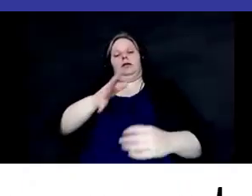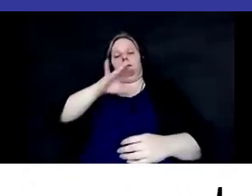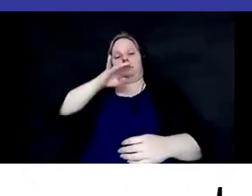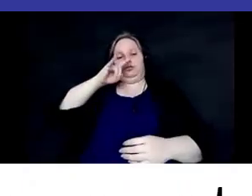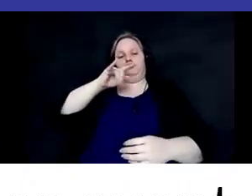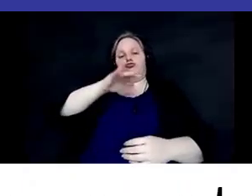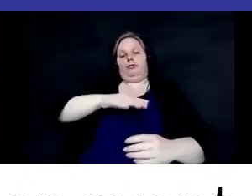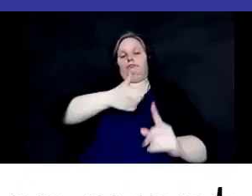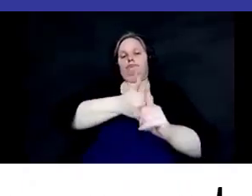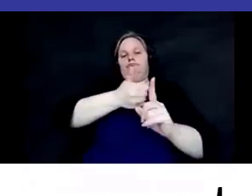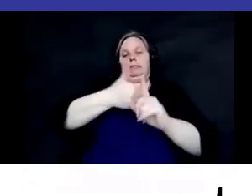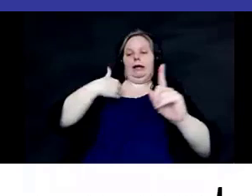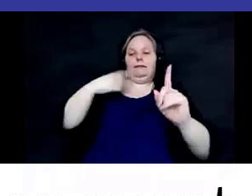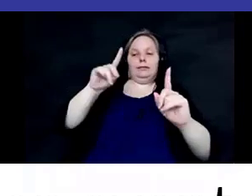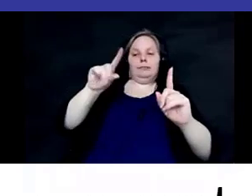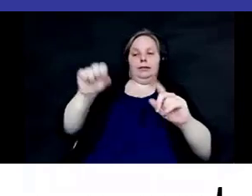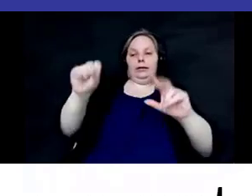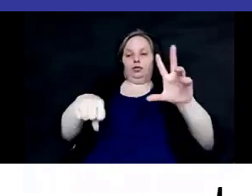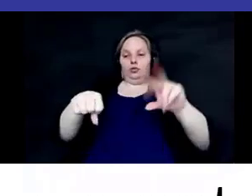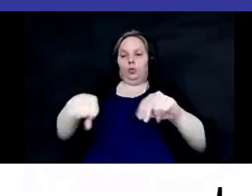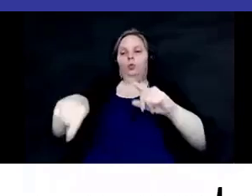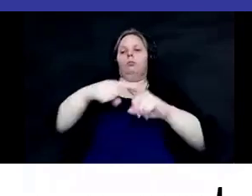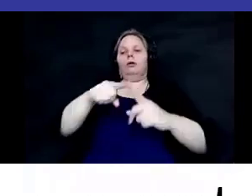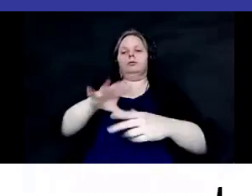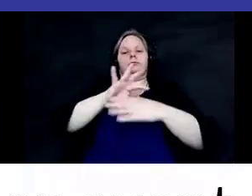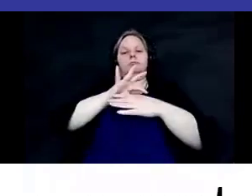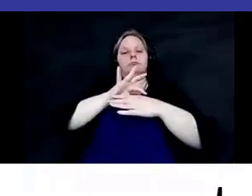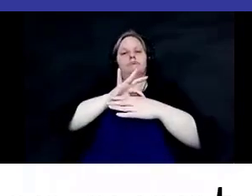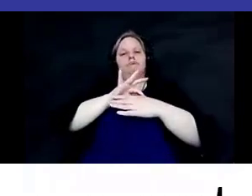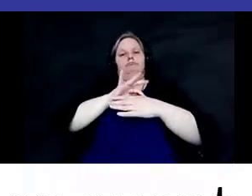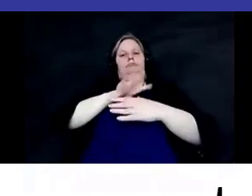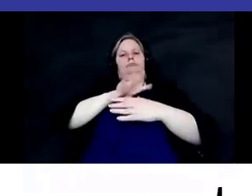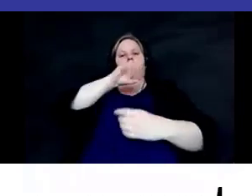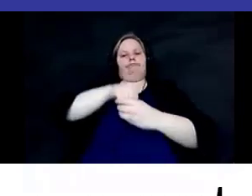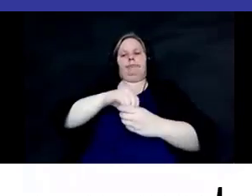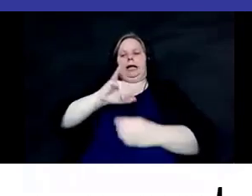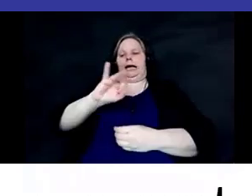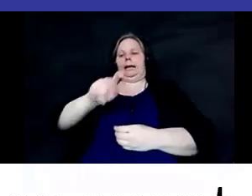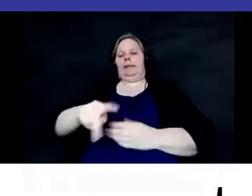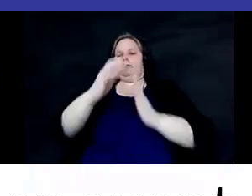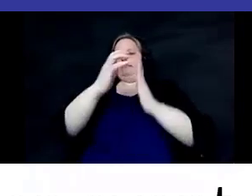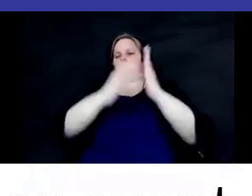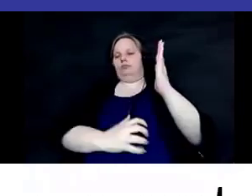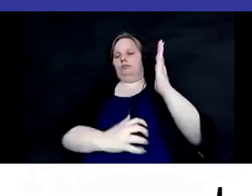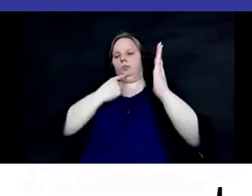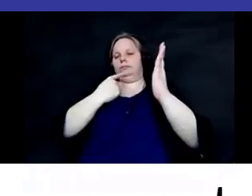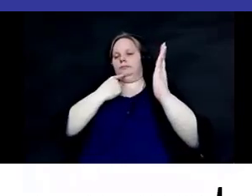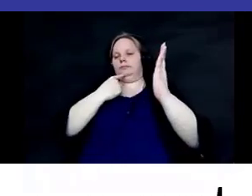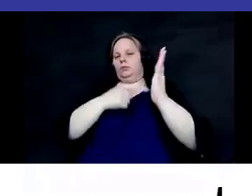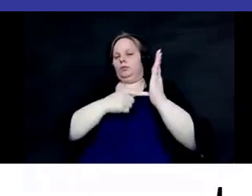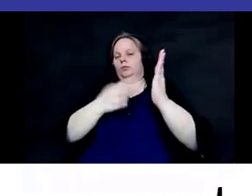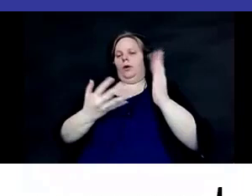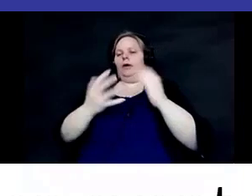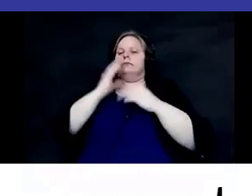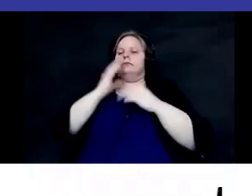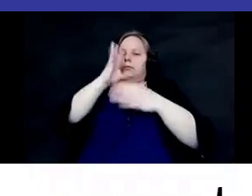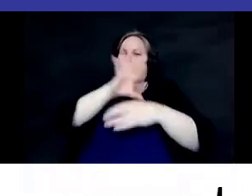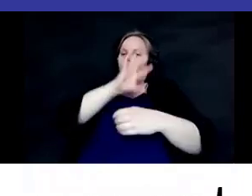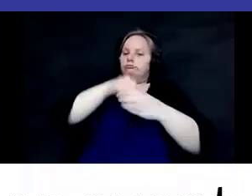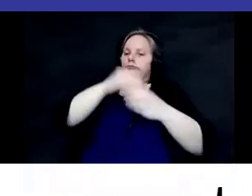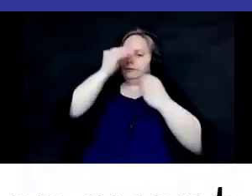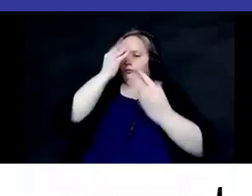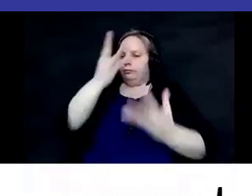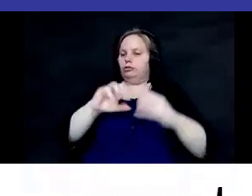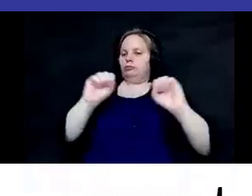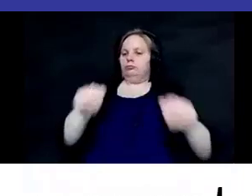with a disability and the content of the child's IEP, including information related to enabling the child to